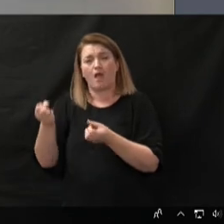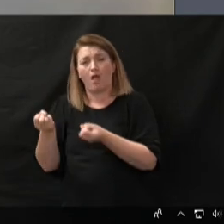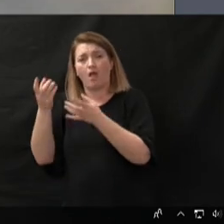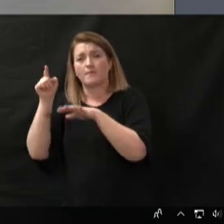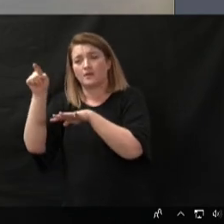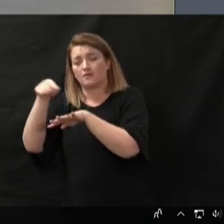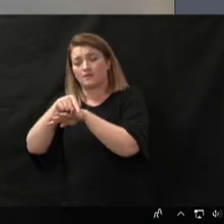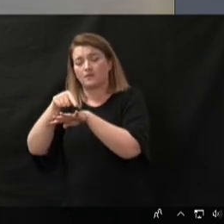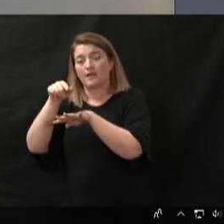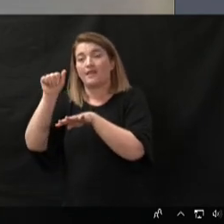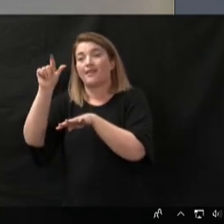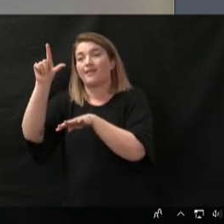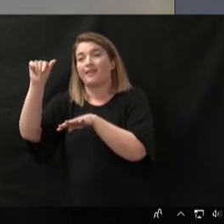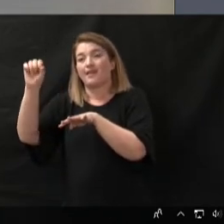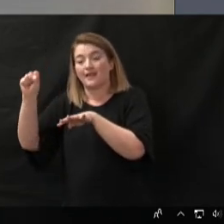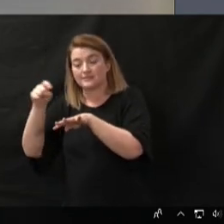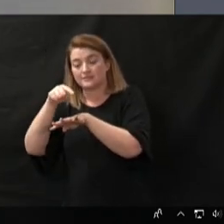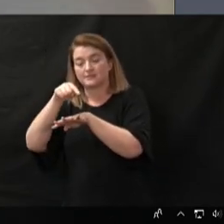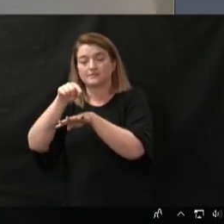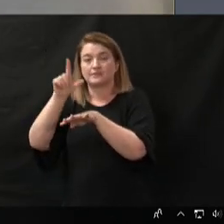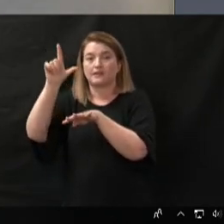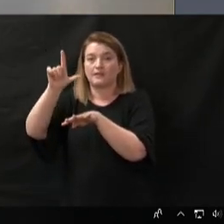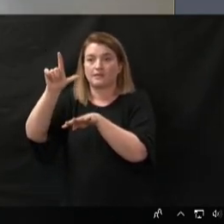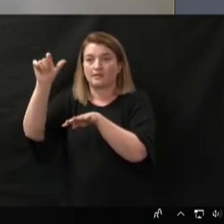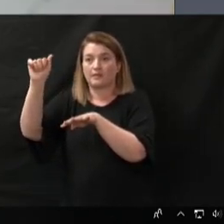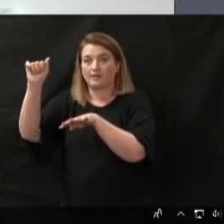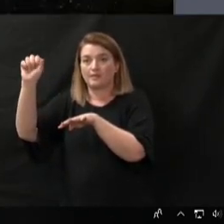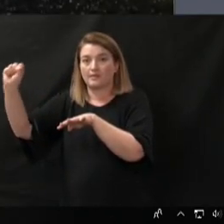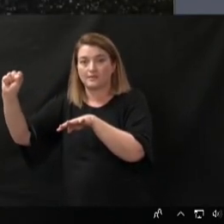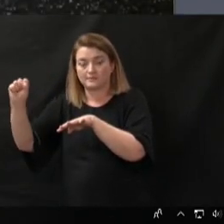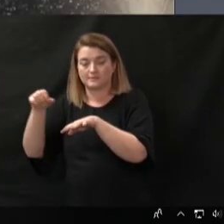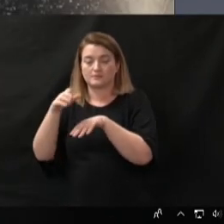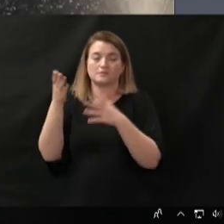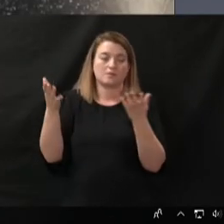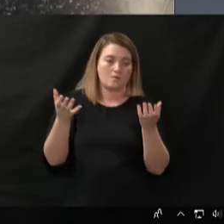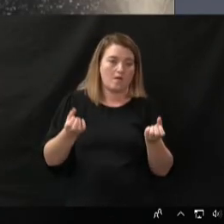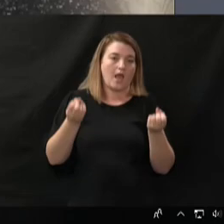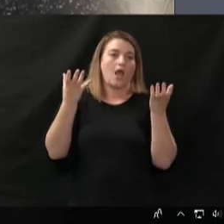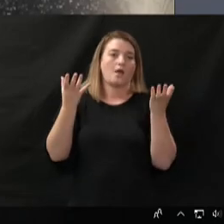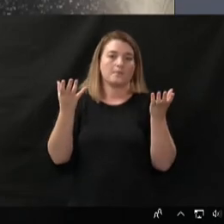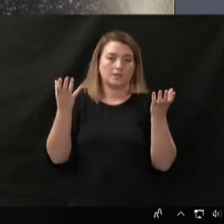say the word again. Okay, all right.